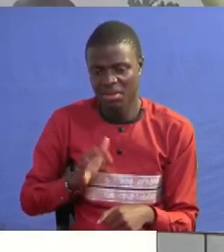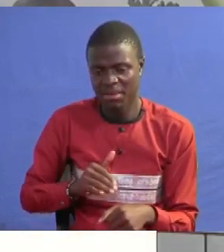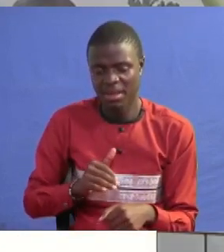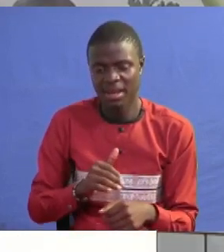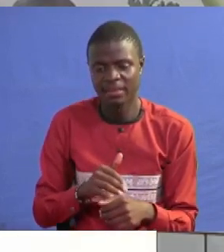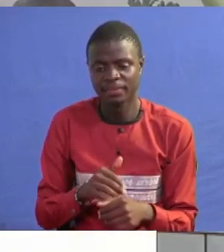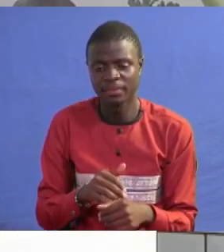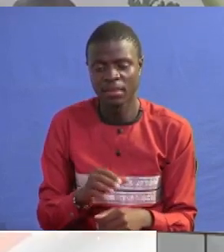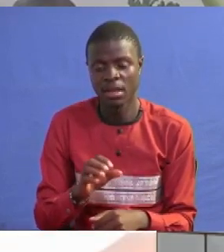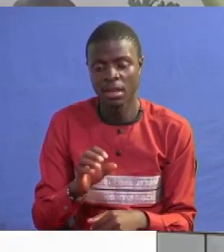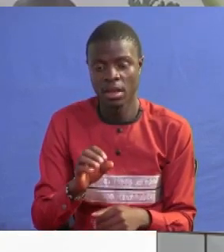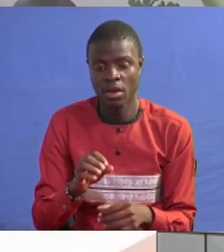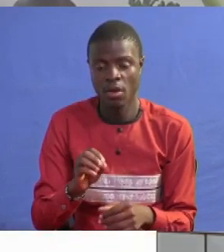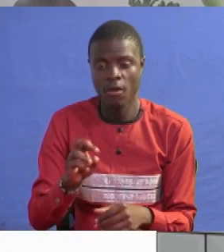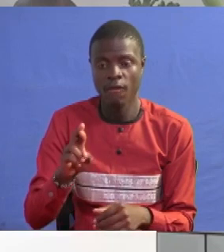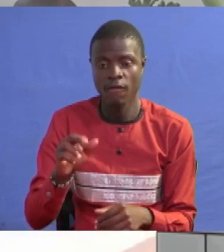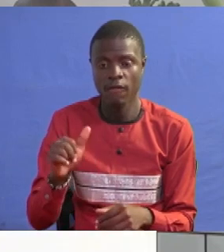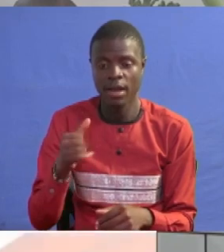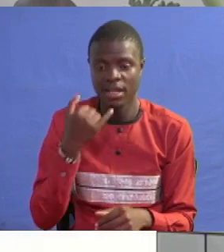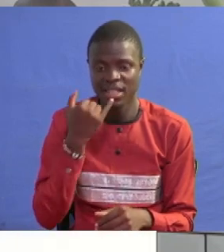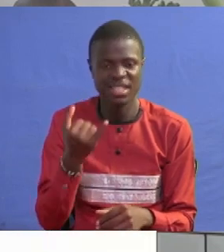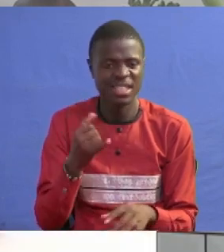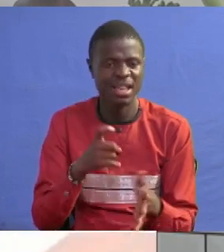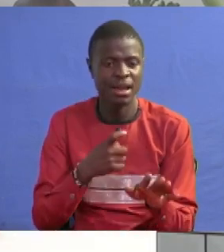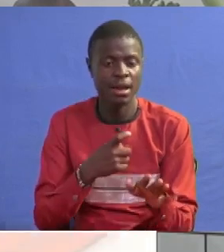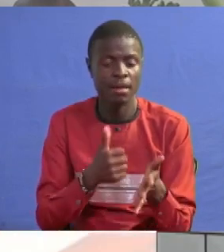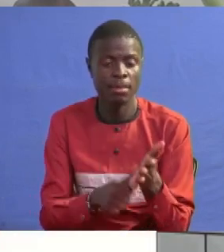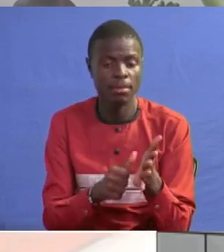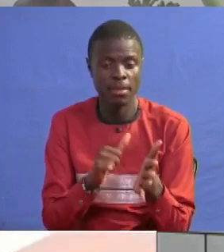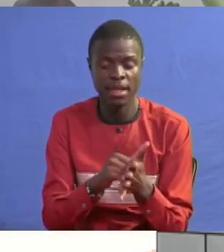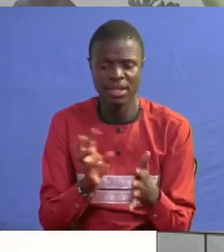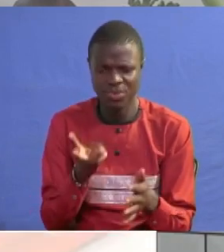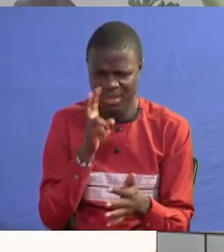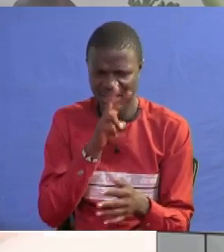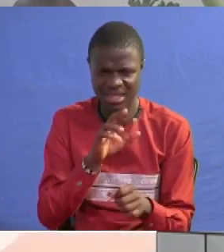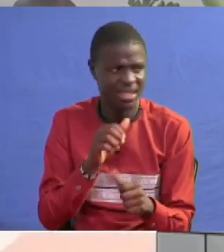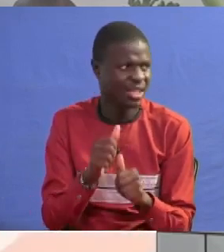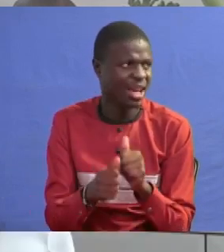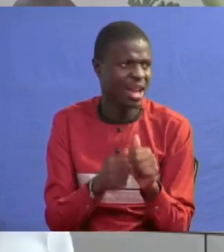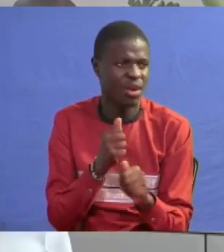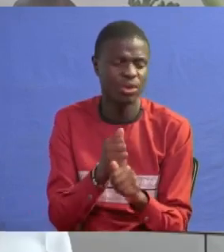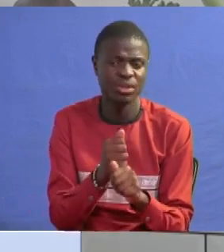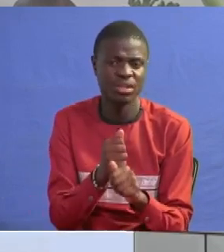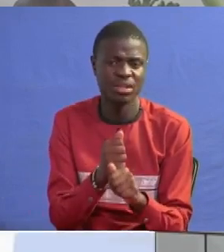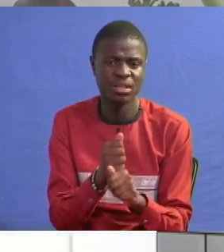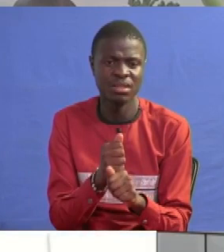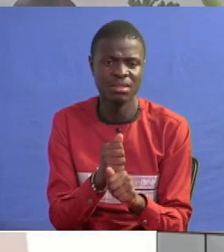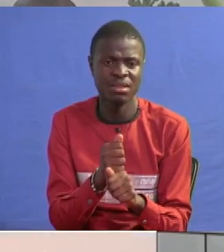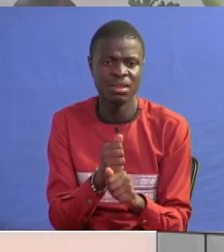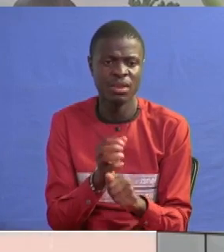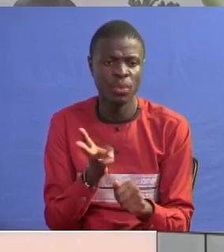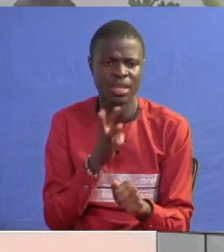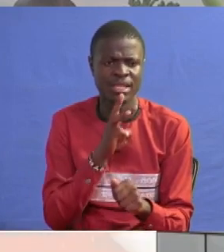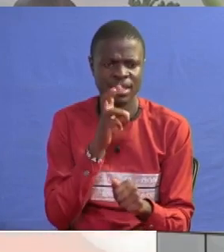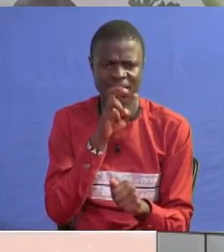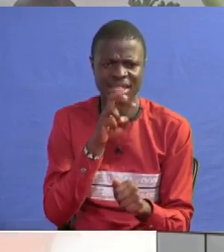ovari. Ovarian cyst is a condition that we see a lot, and especially like you have said, in young people. We see them